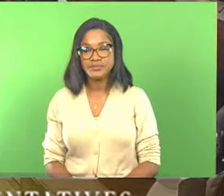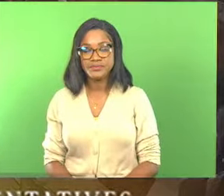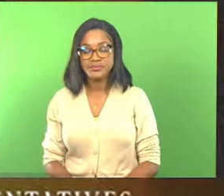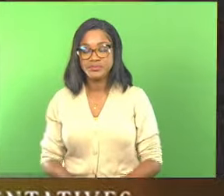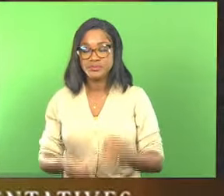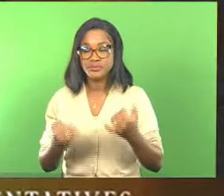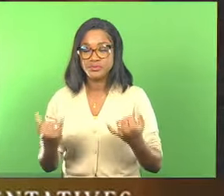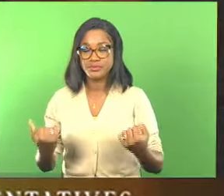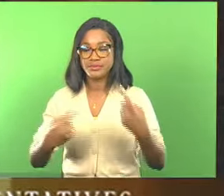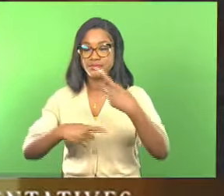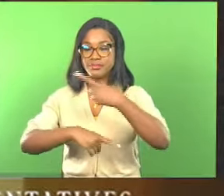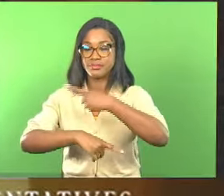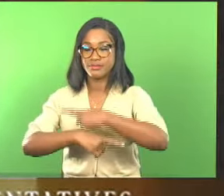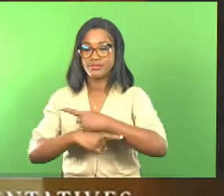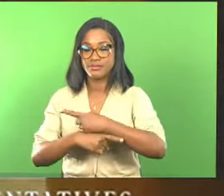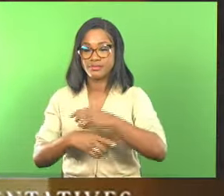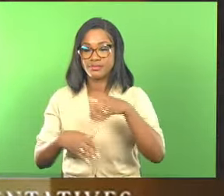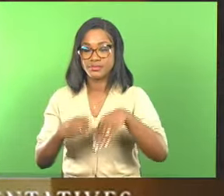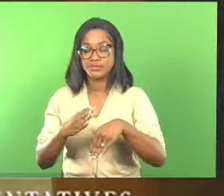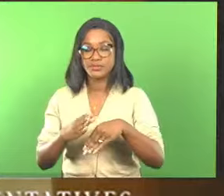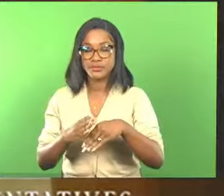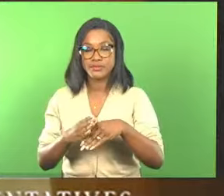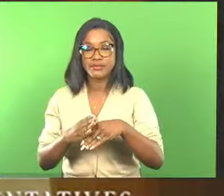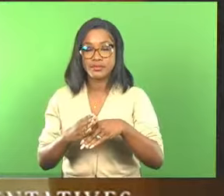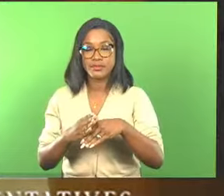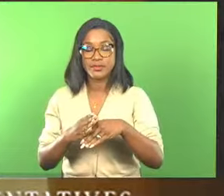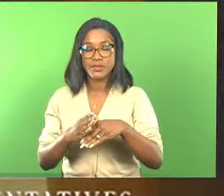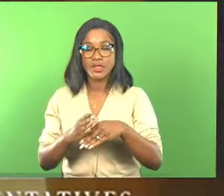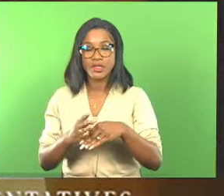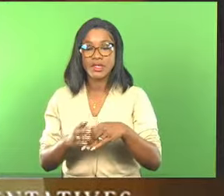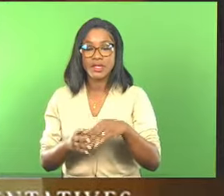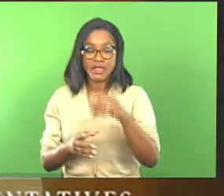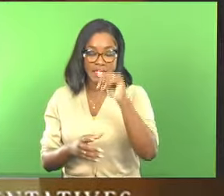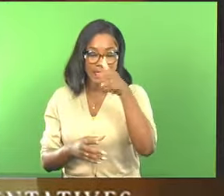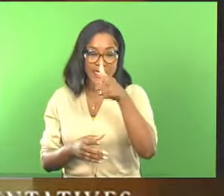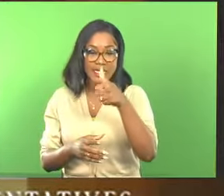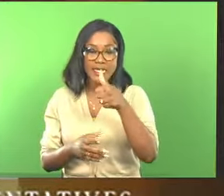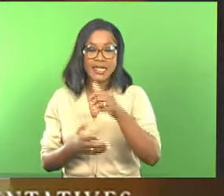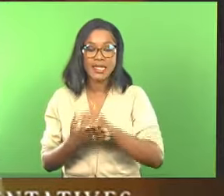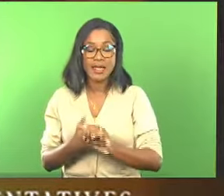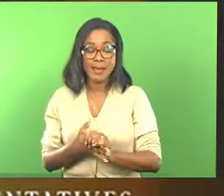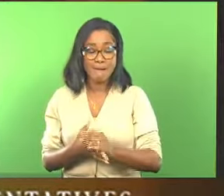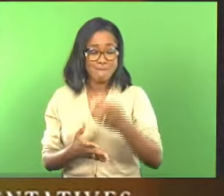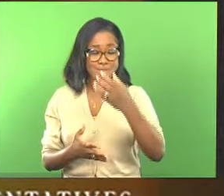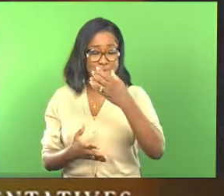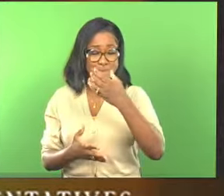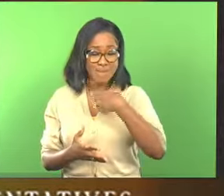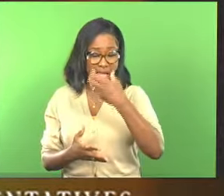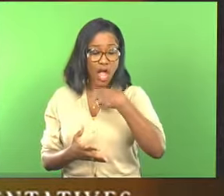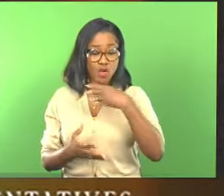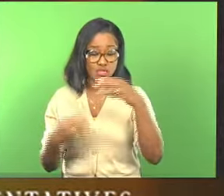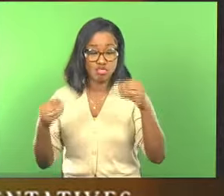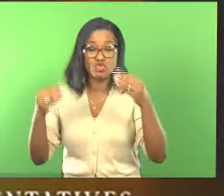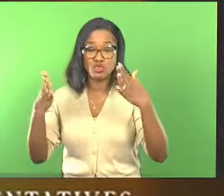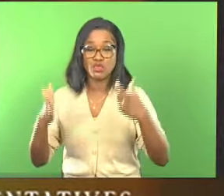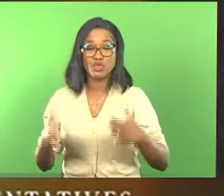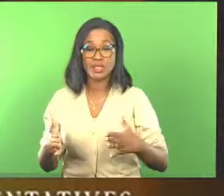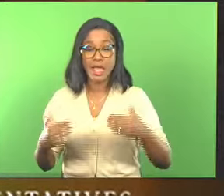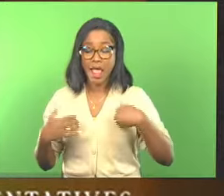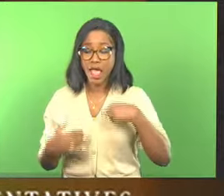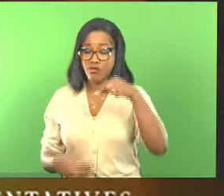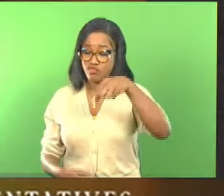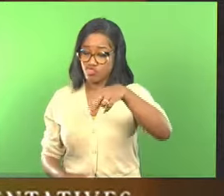Today, in India, even the mango sellers have QR